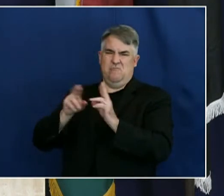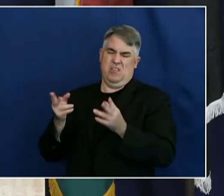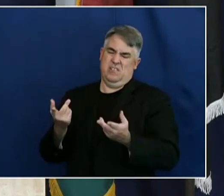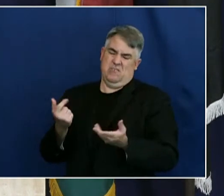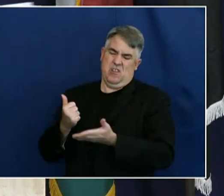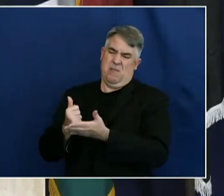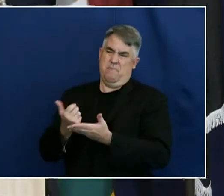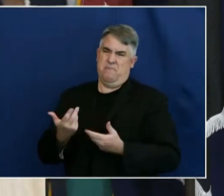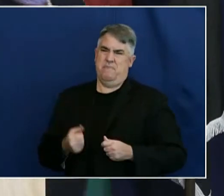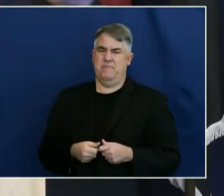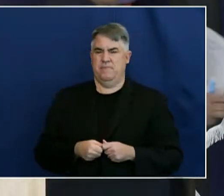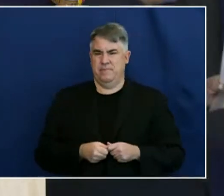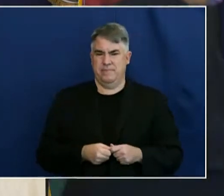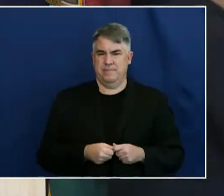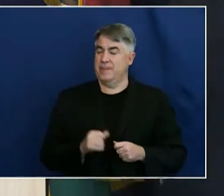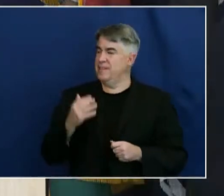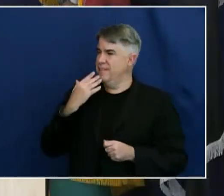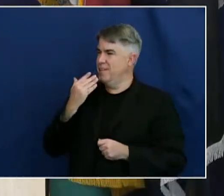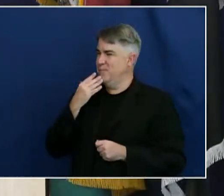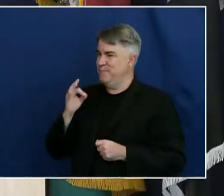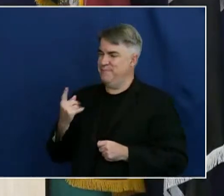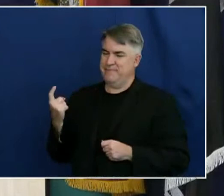Good.